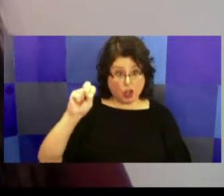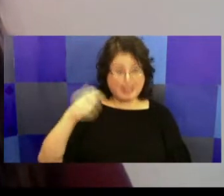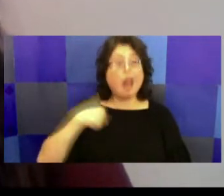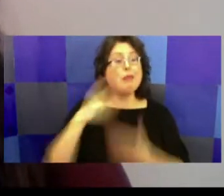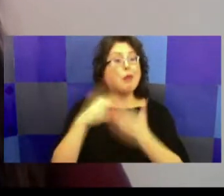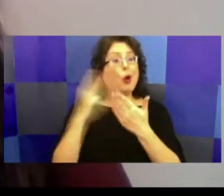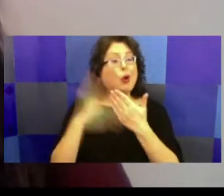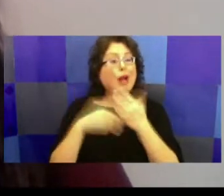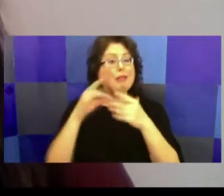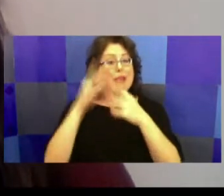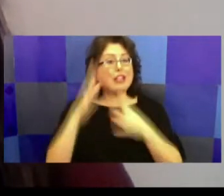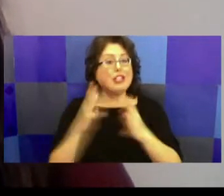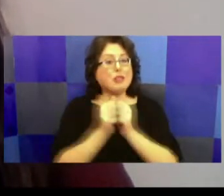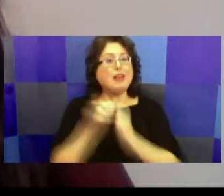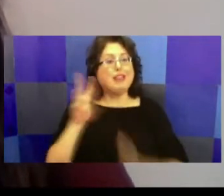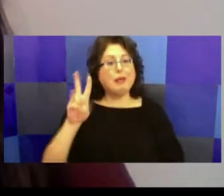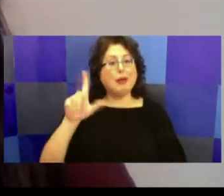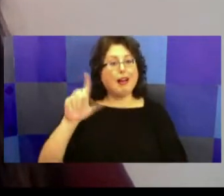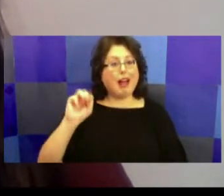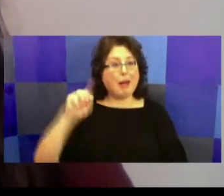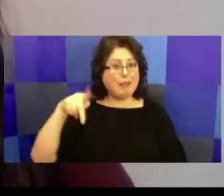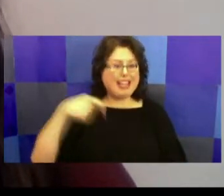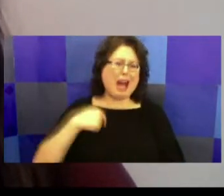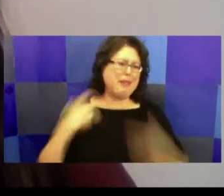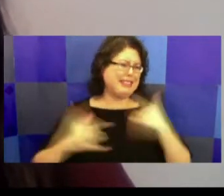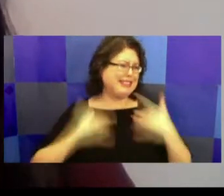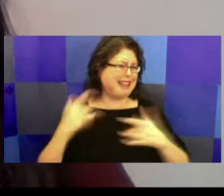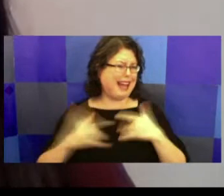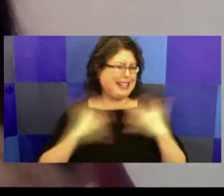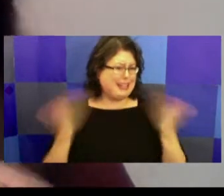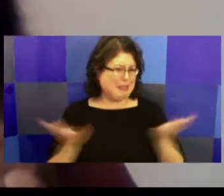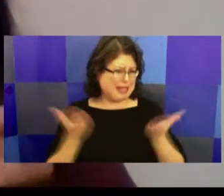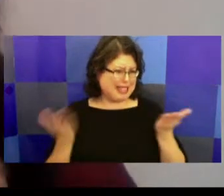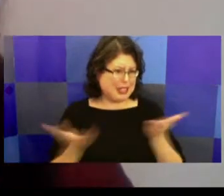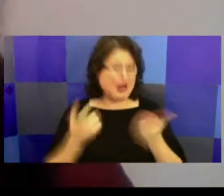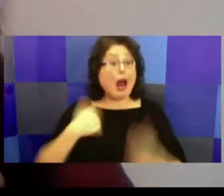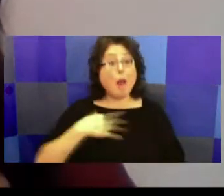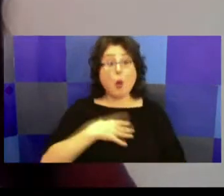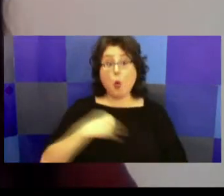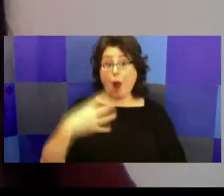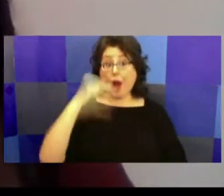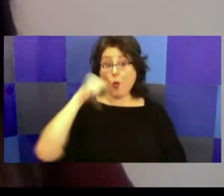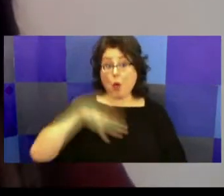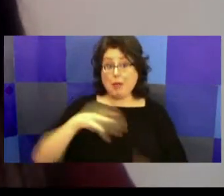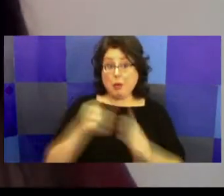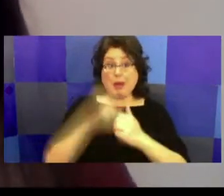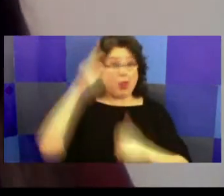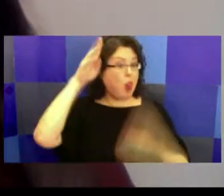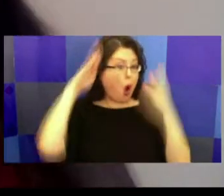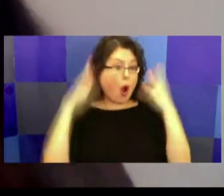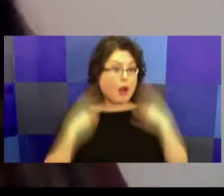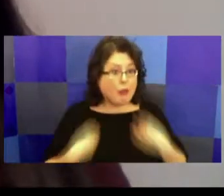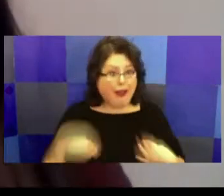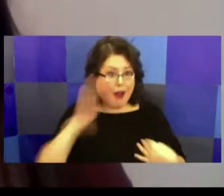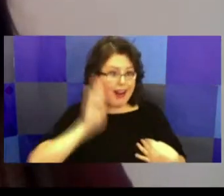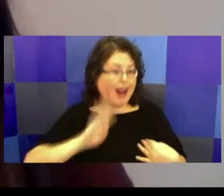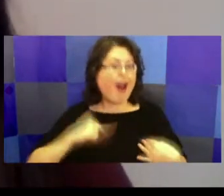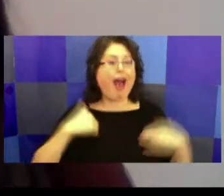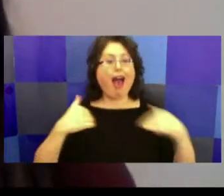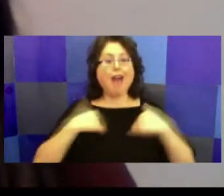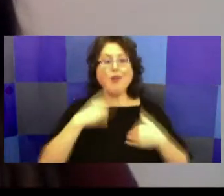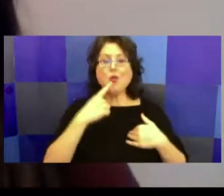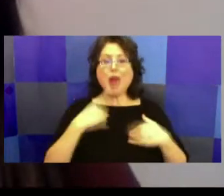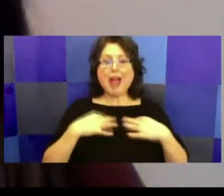with WLMP, and I'm so excited to be here. I am a white woman with long brown hair, and I'm wearing a red shirt